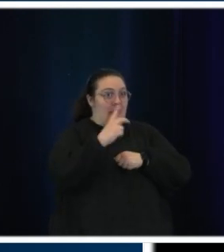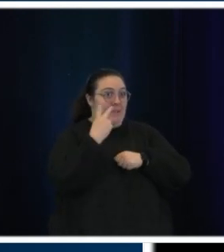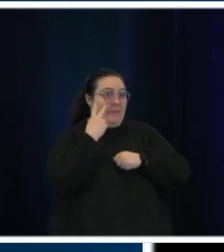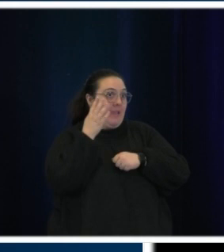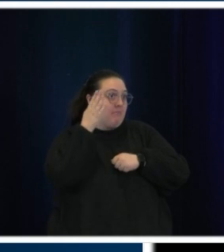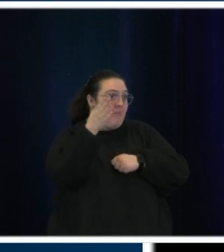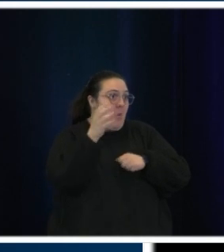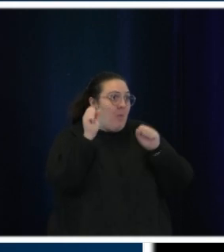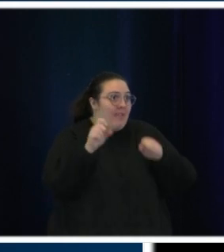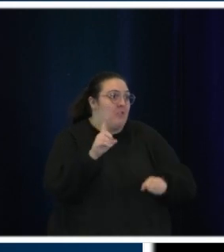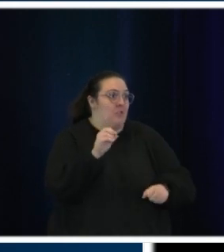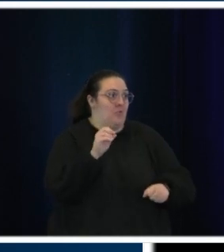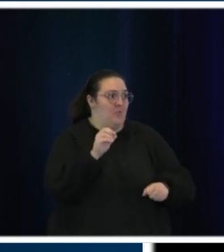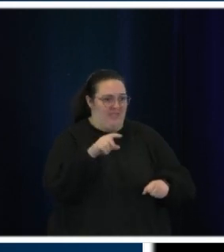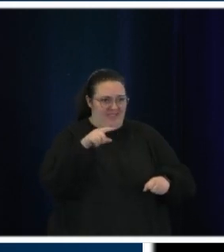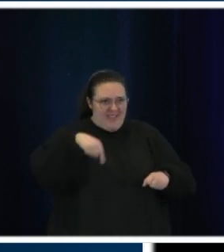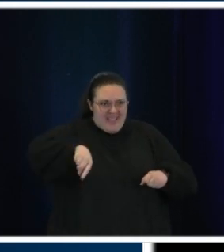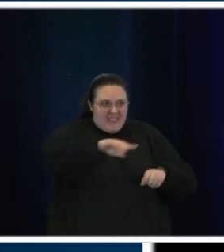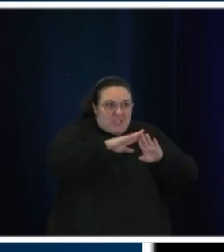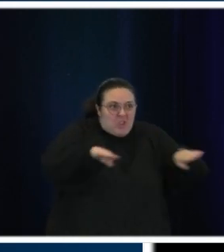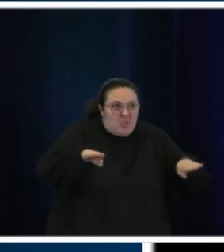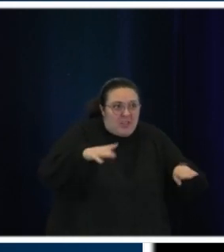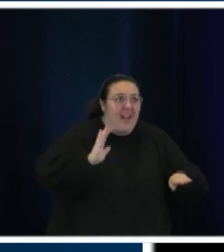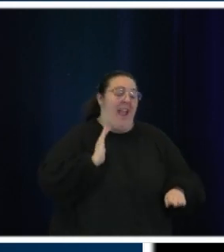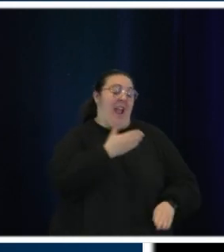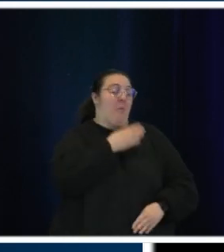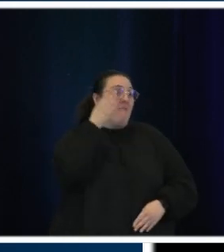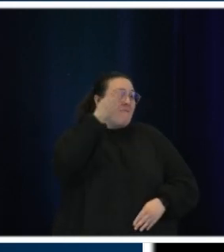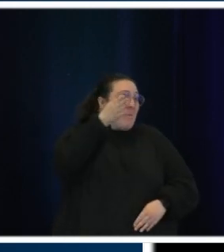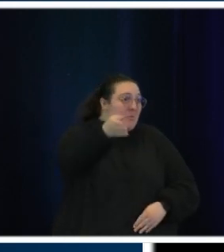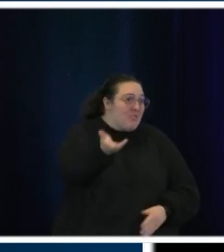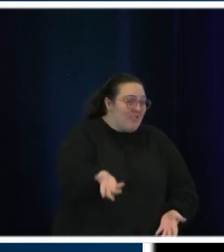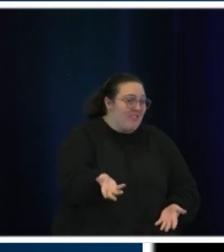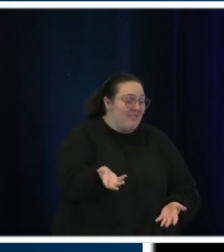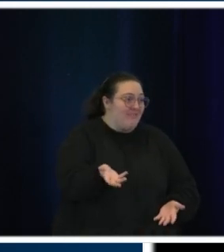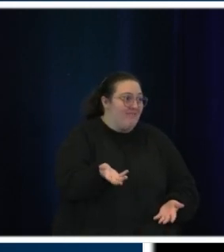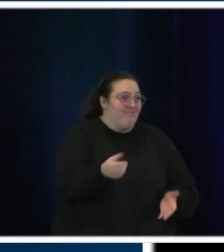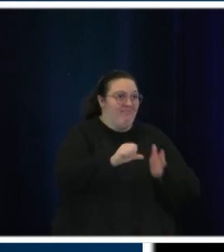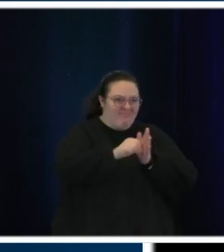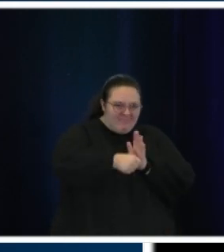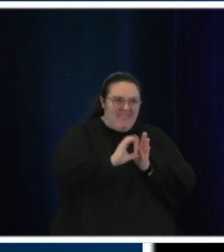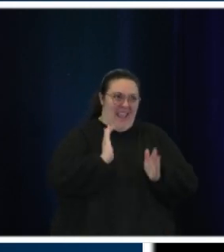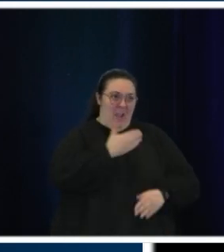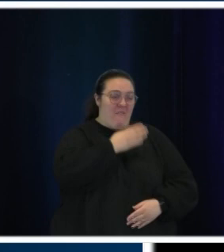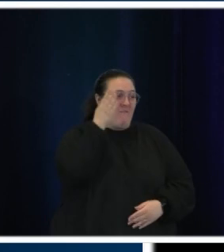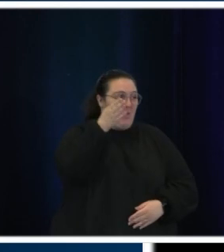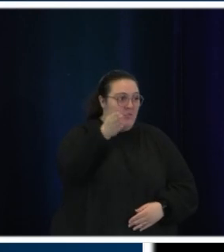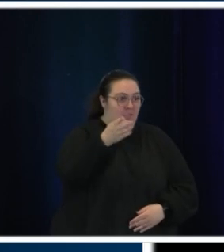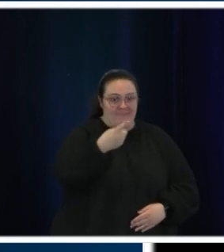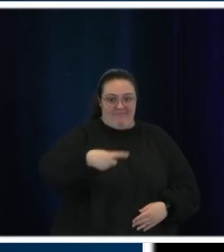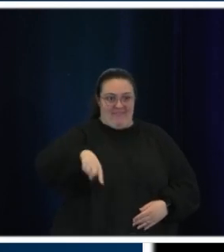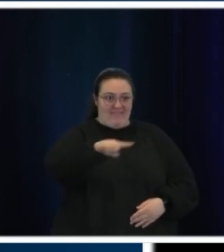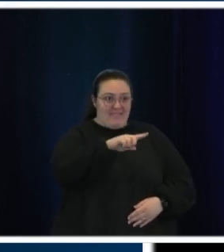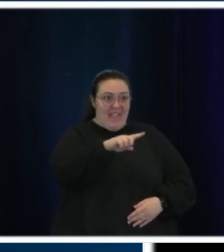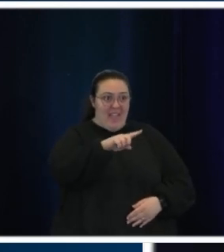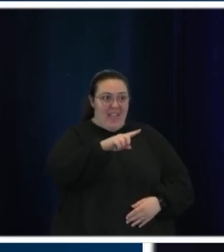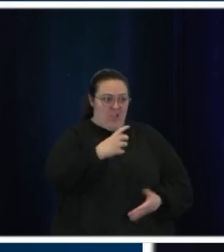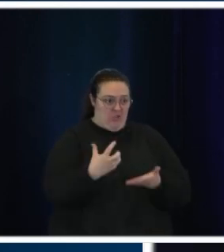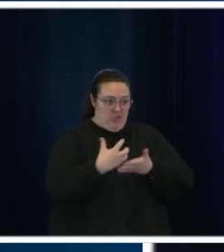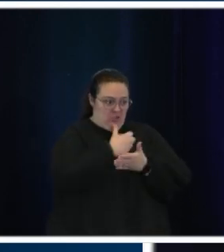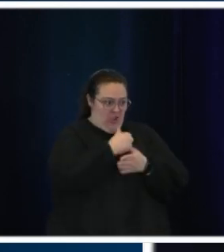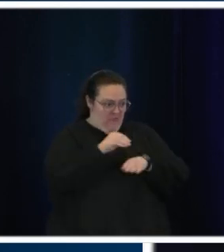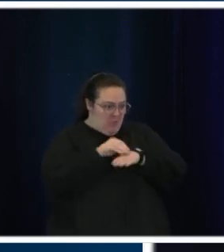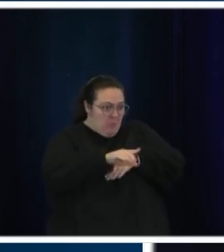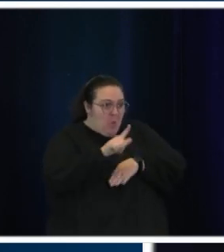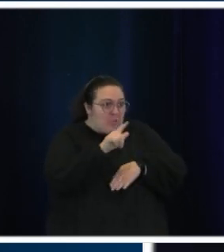these children are our future. These children are our future, and they don't deserve to have exposure to lead that can